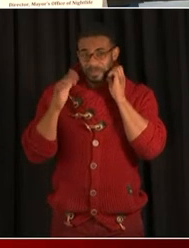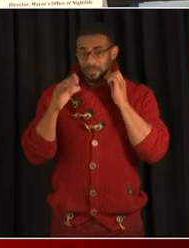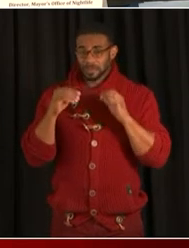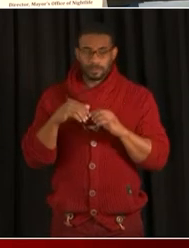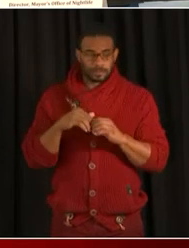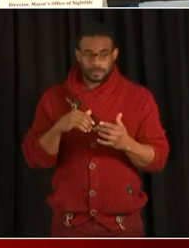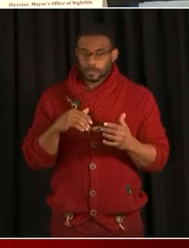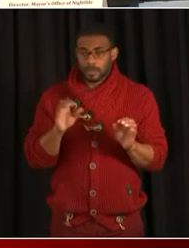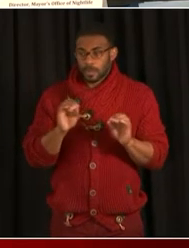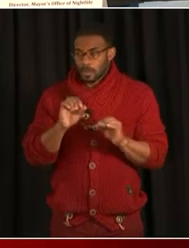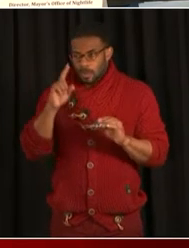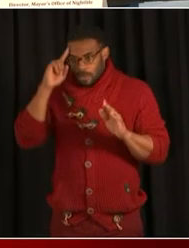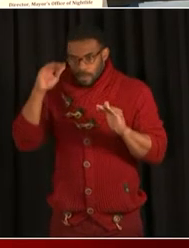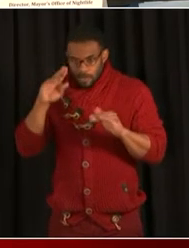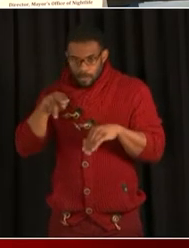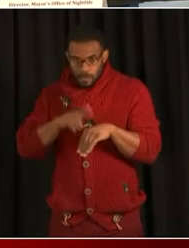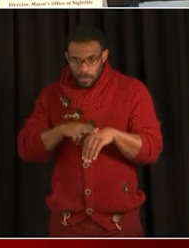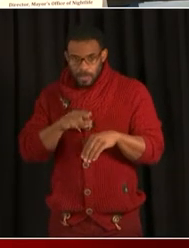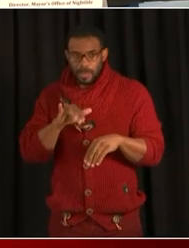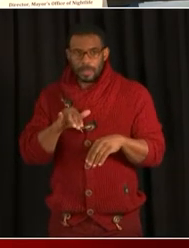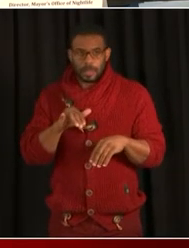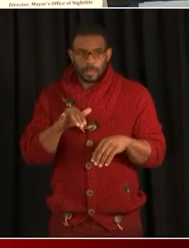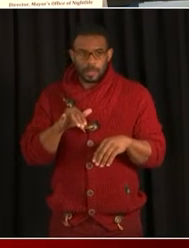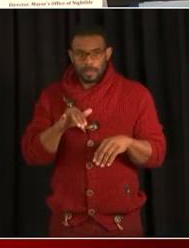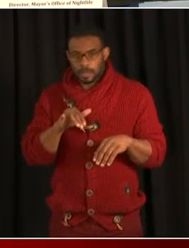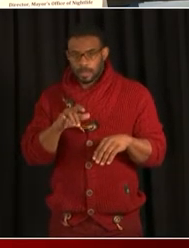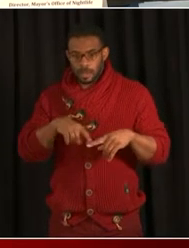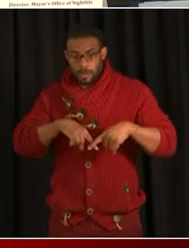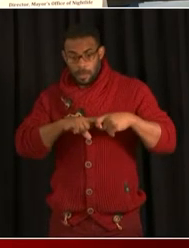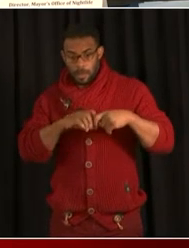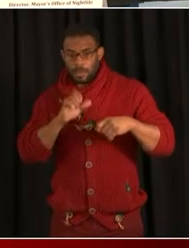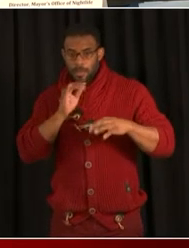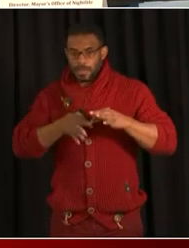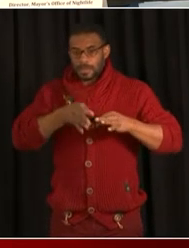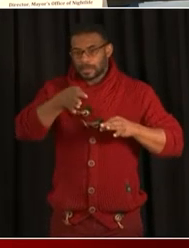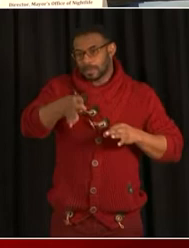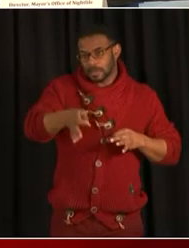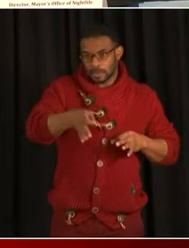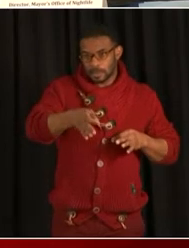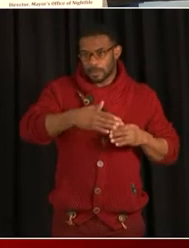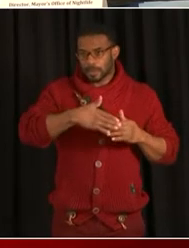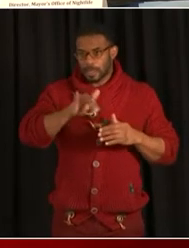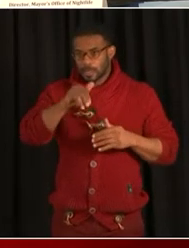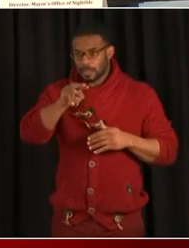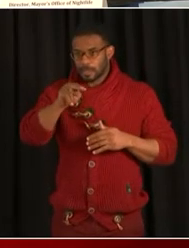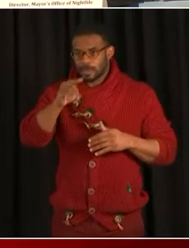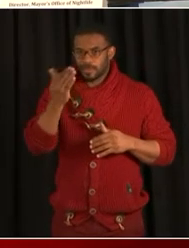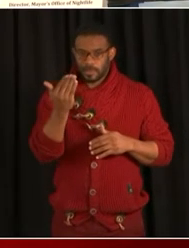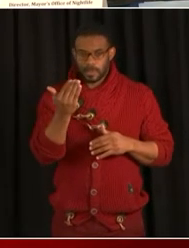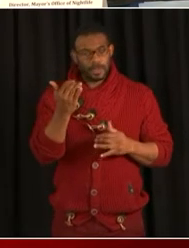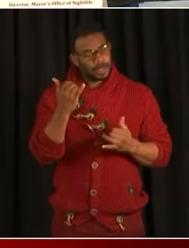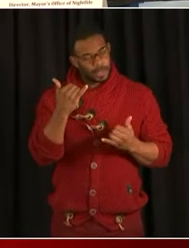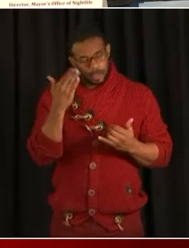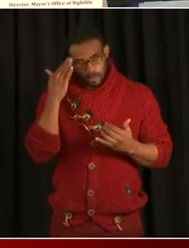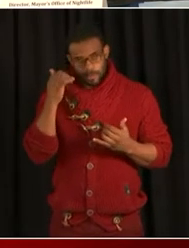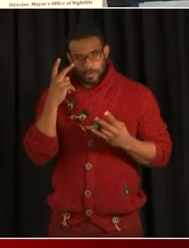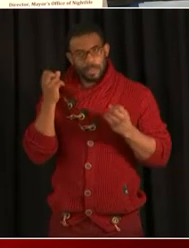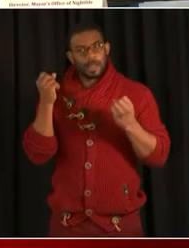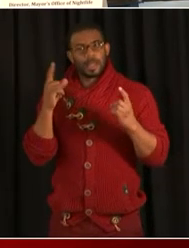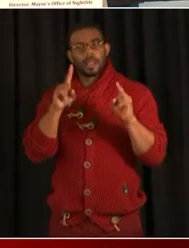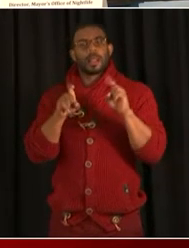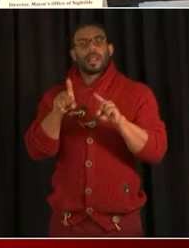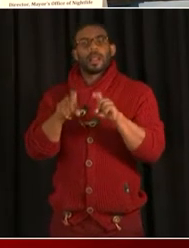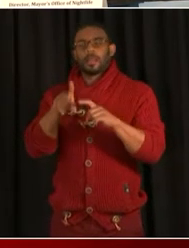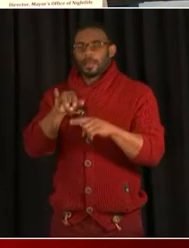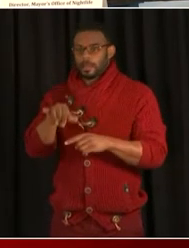yesterday in the presser, that there is no expectation that that pause will be extended past January 15th. And I know I've seen a